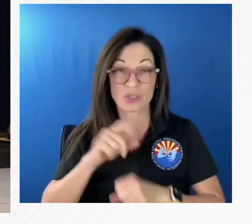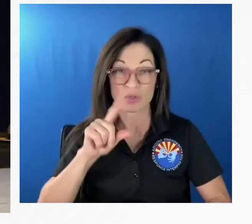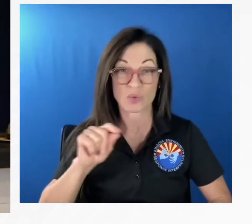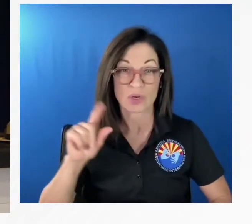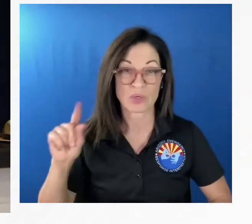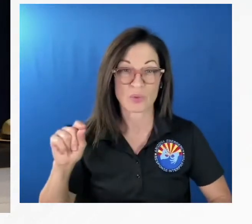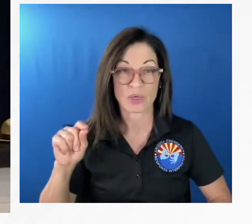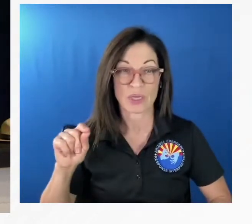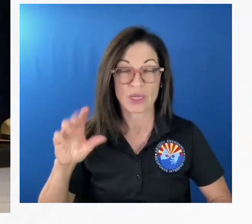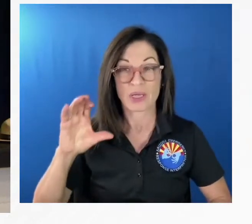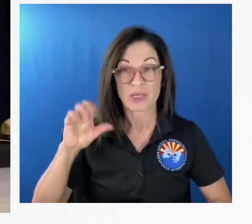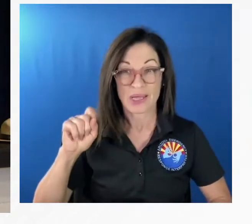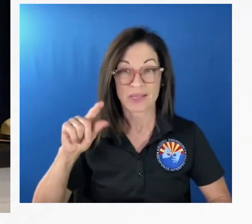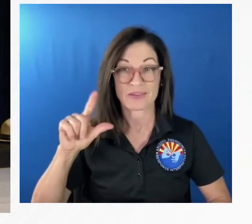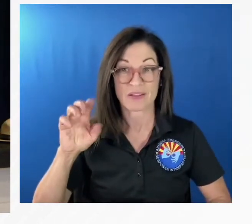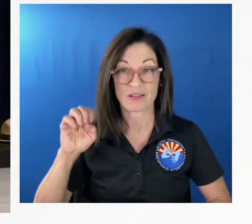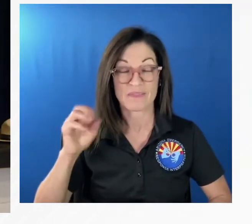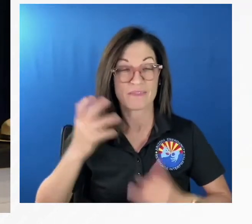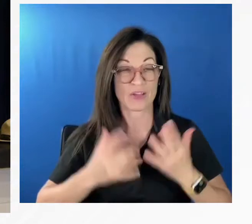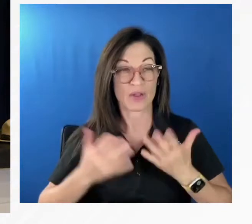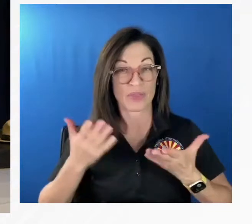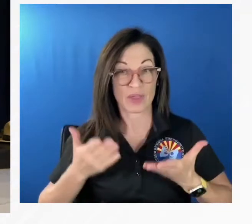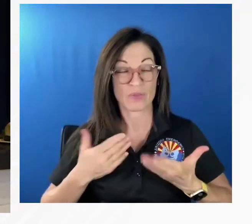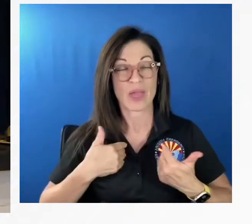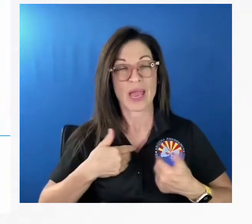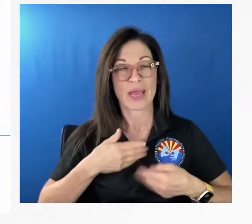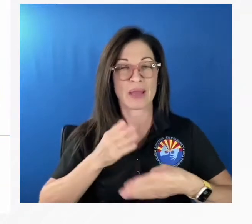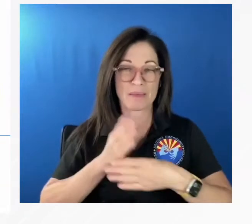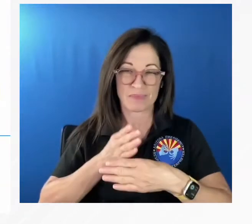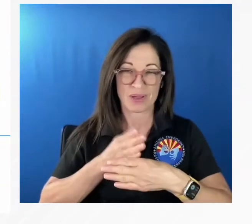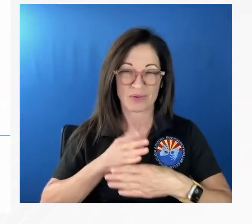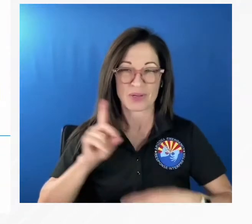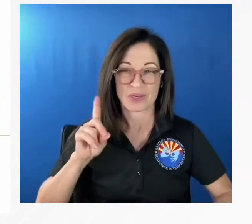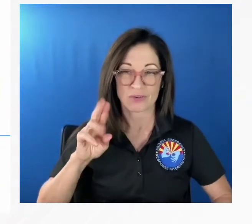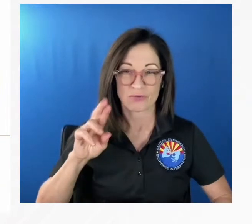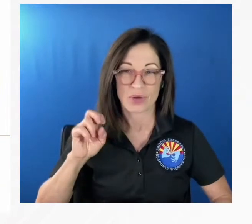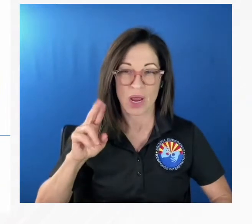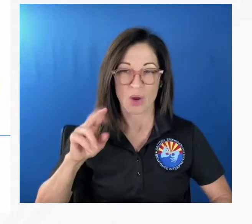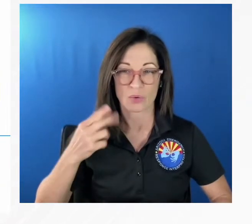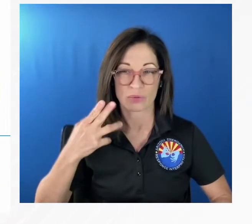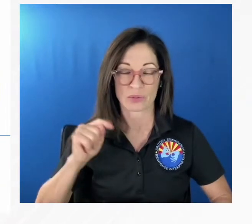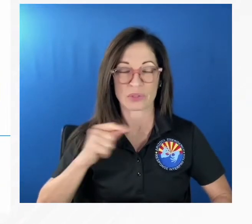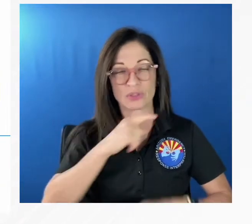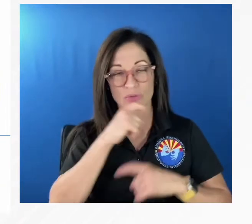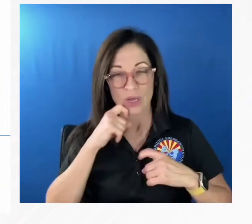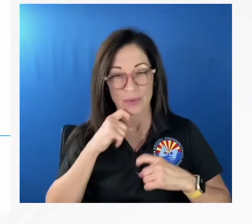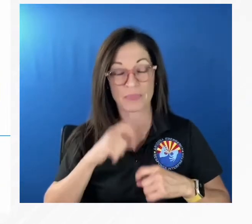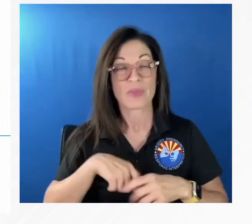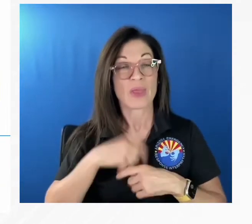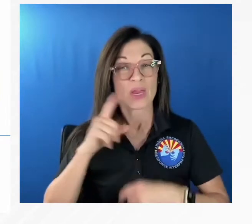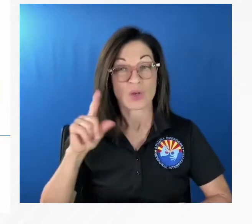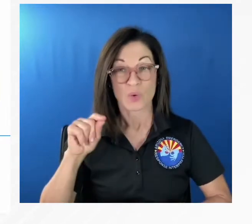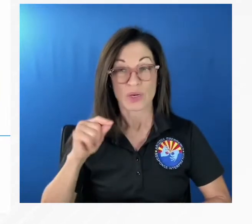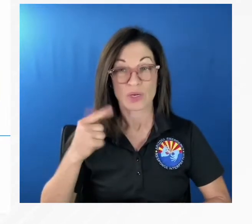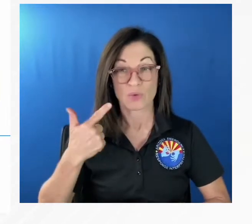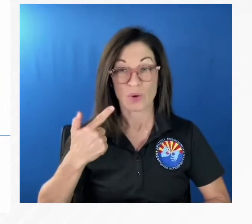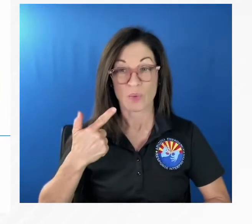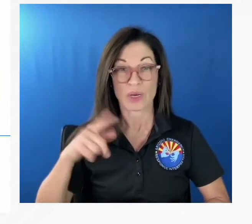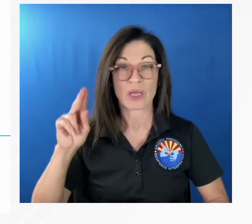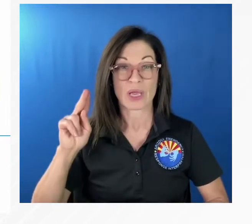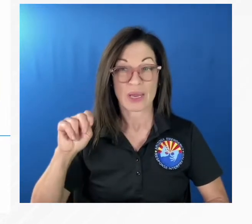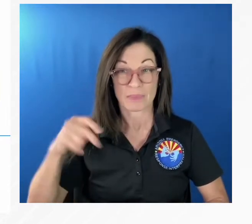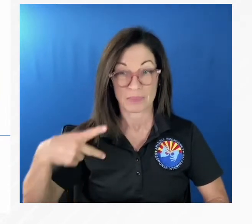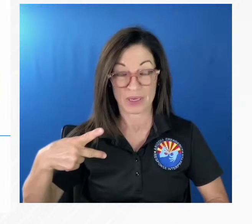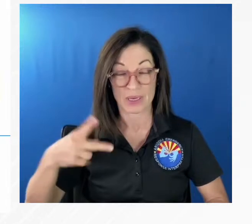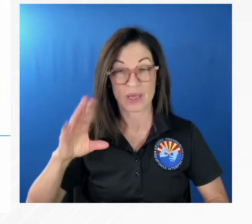Castle Fire burned, there was moderate drought here. And then in 2021, with the KNP complex, it